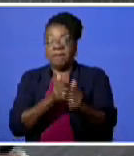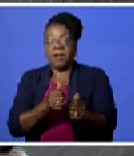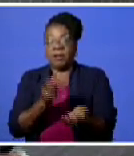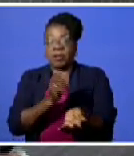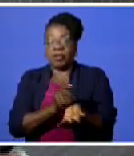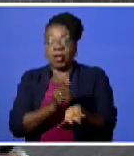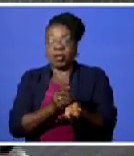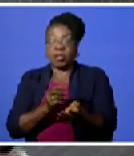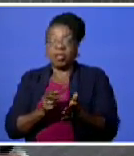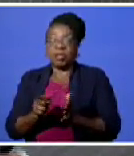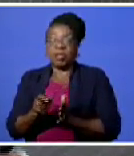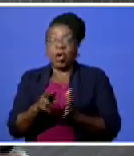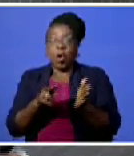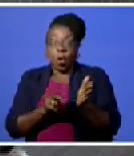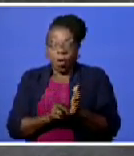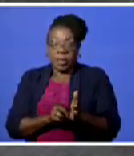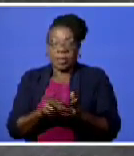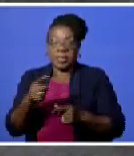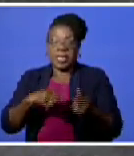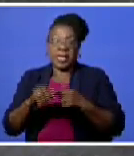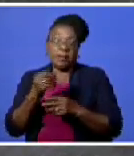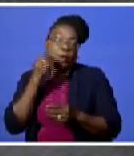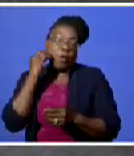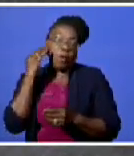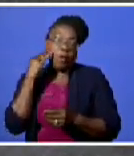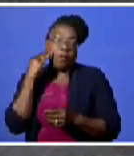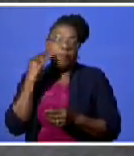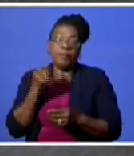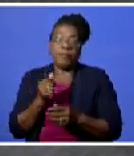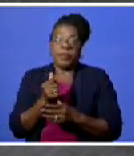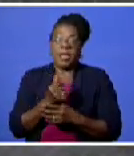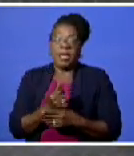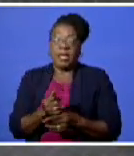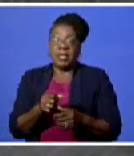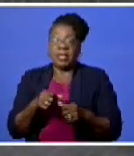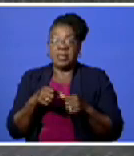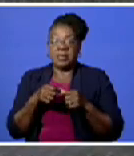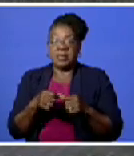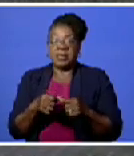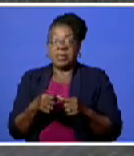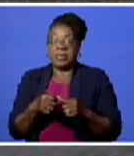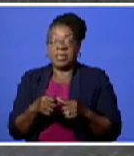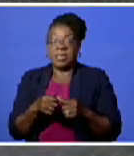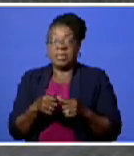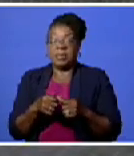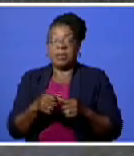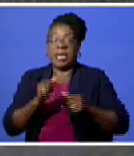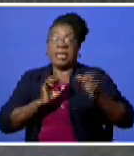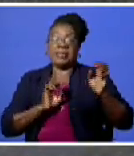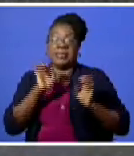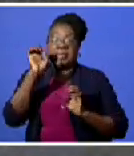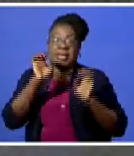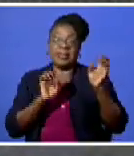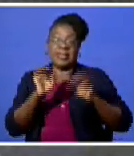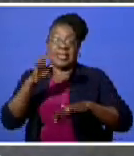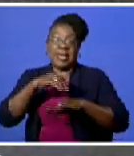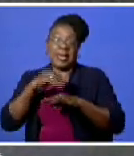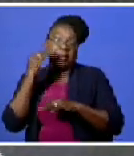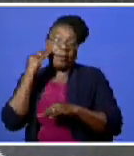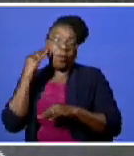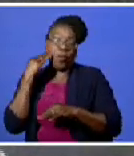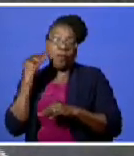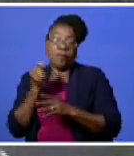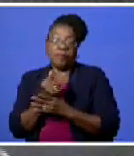and since I was unable to exercise, I've just completed coming off a treadmill, ensuring that I stay in